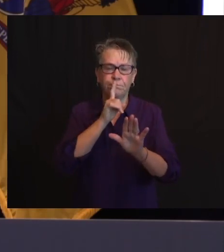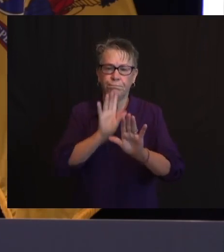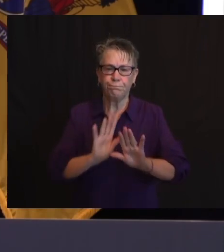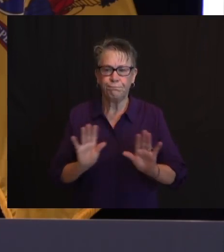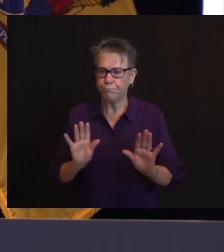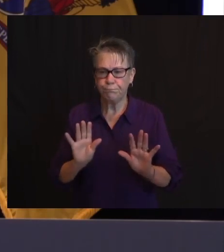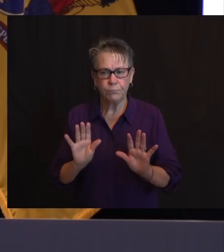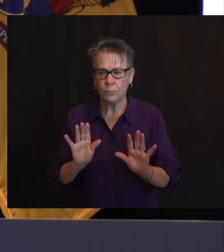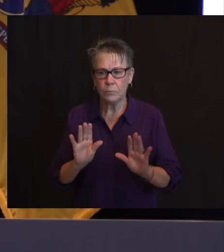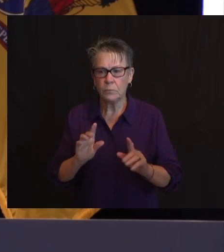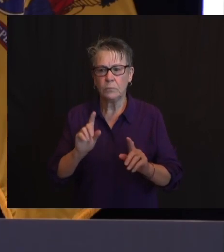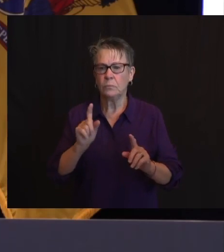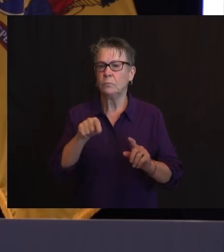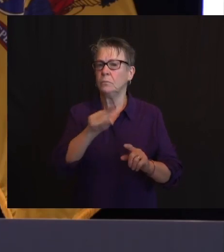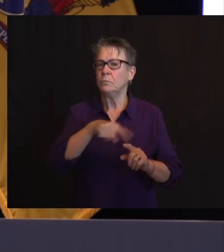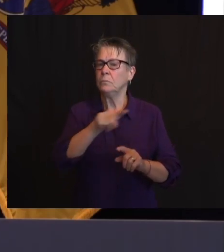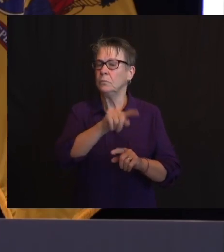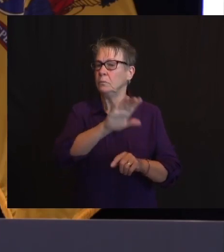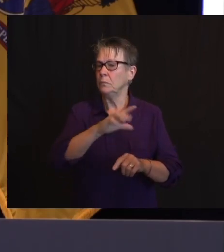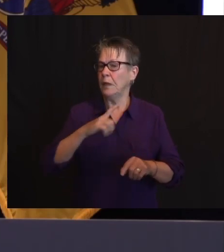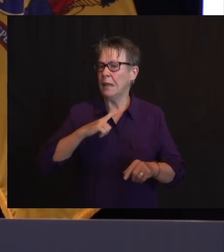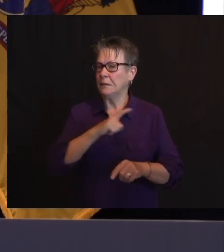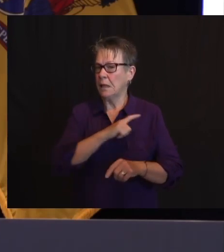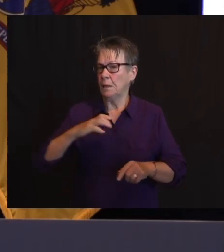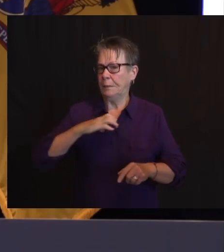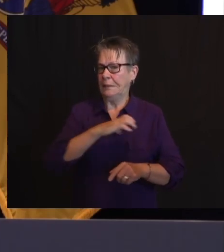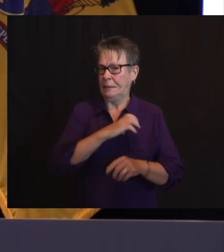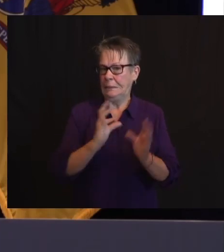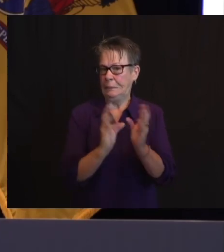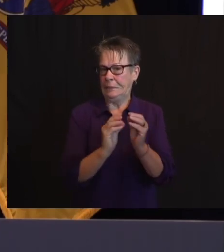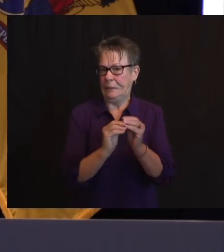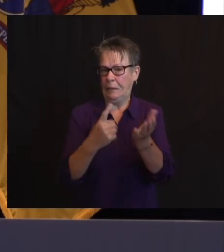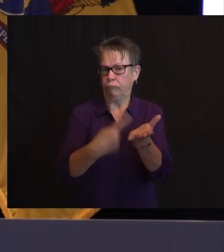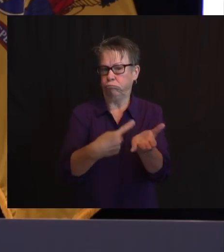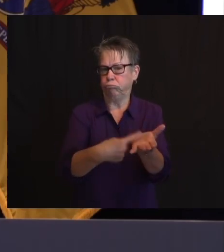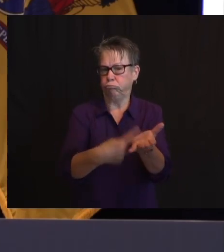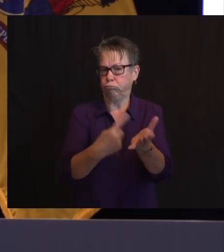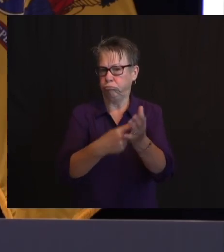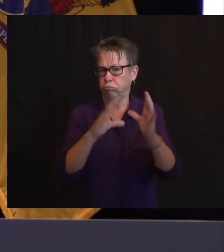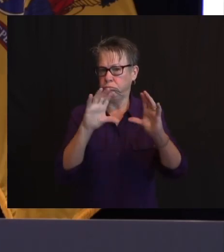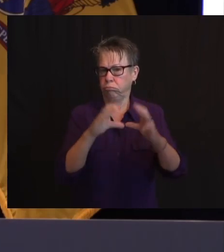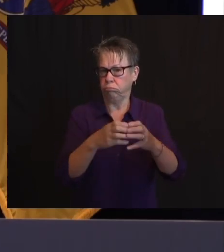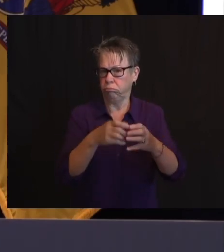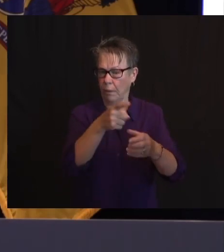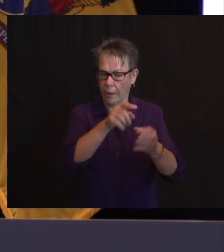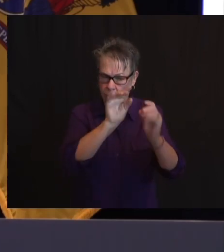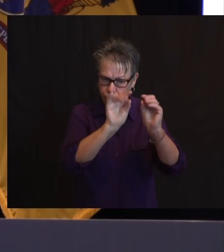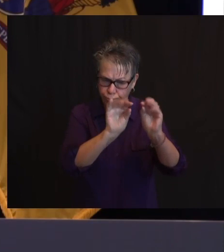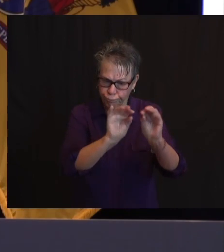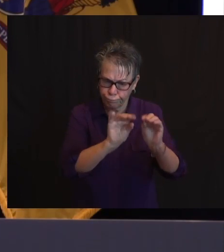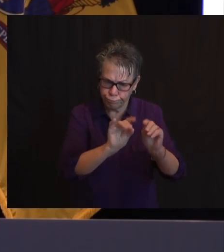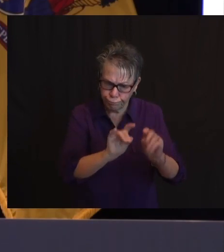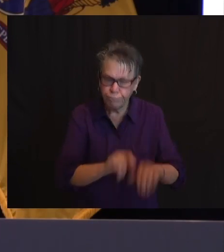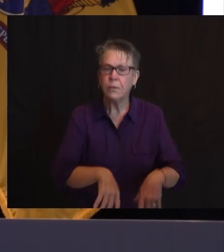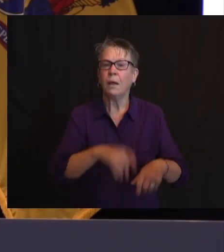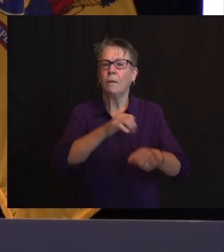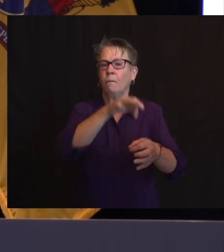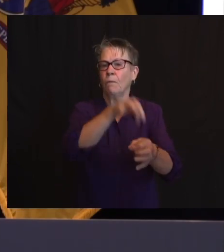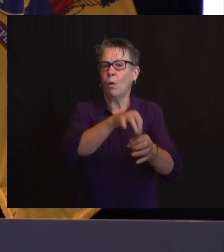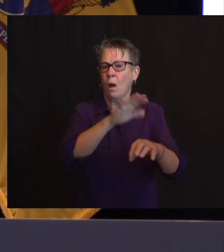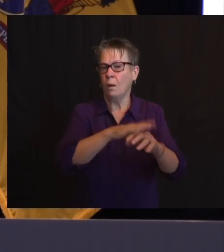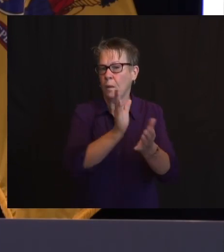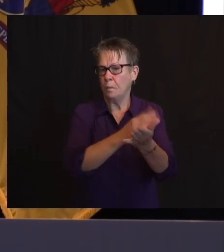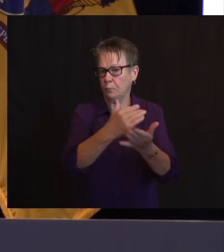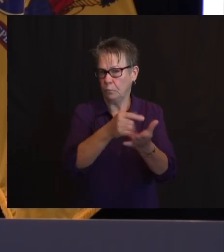in the respective chambers, I believe the full vote would be on Thursday. Again, the spirit of common